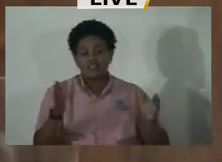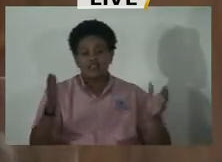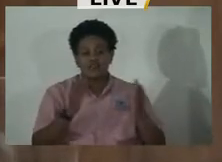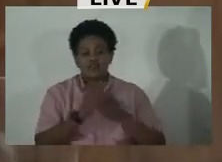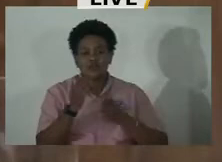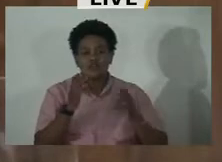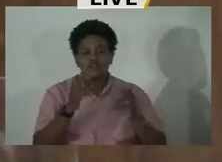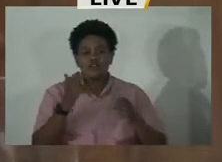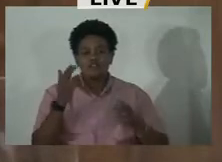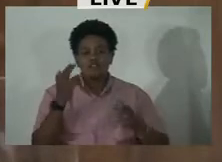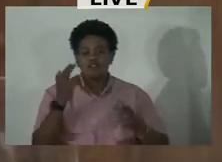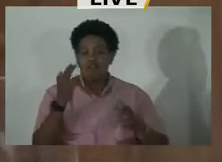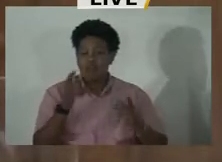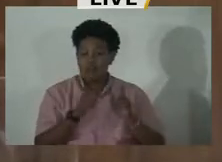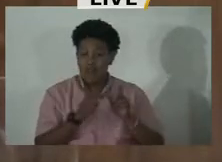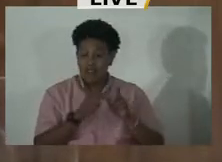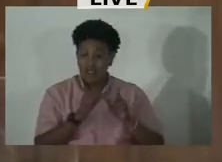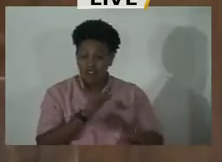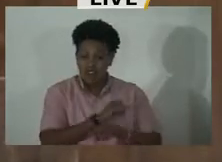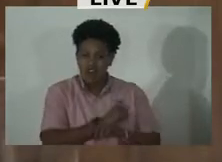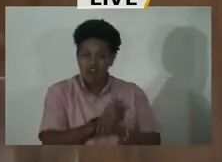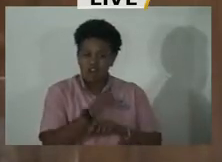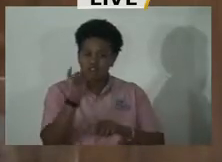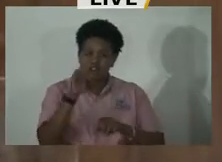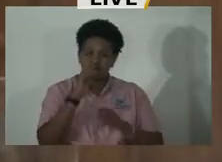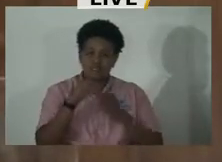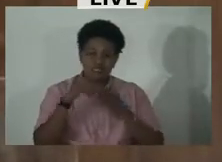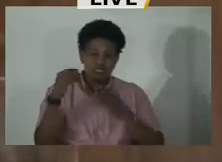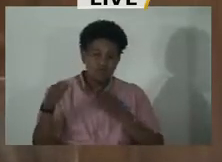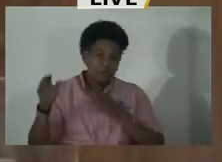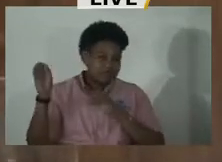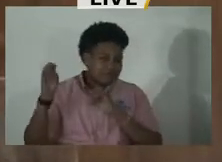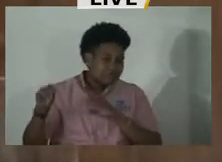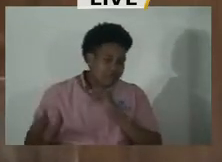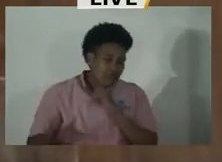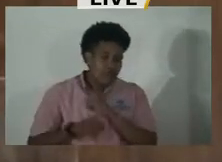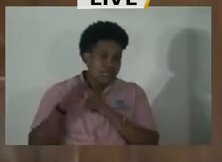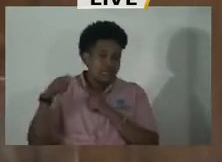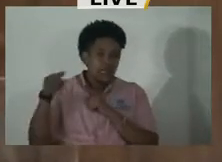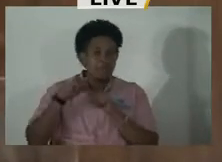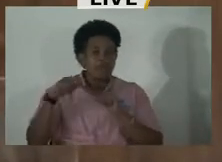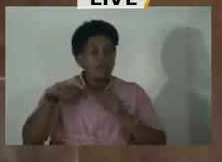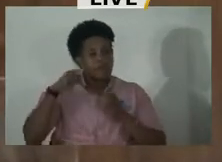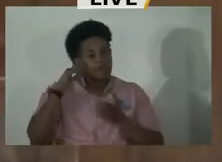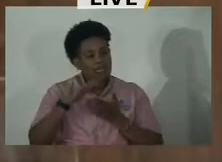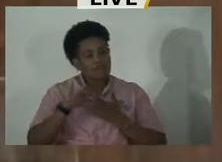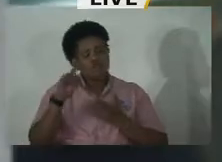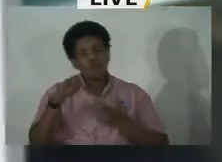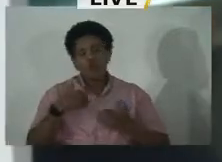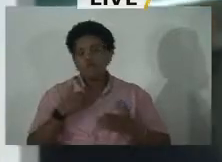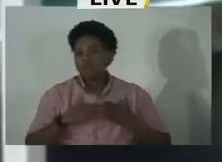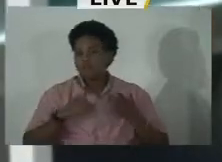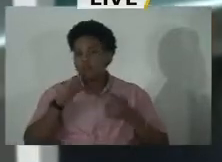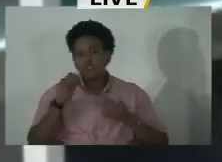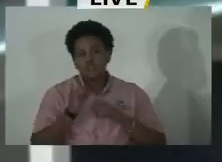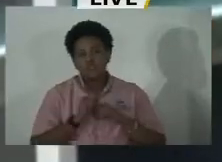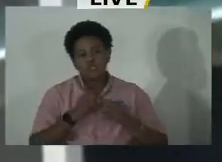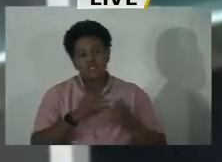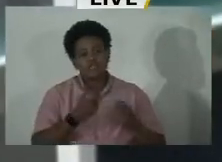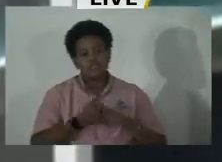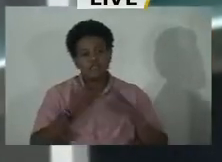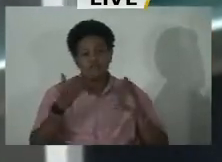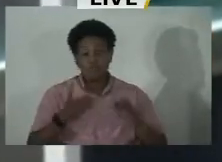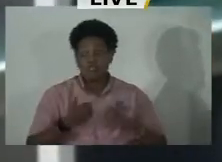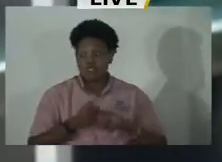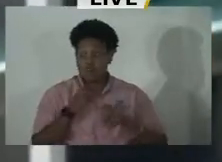authority is a viable approach. That would be expensive and cumbersome, but I do believe that there ought to be some assurance that the